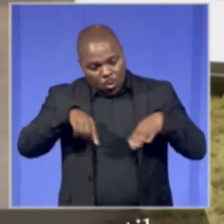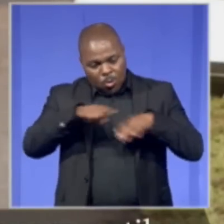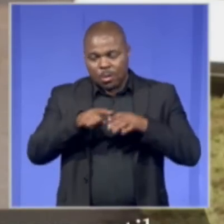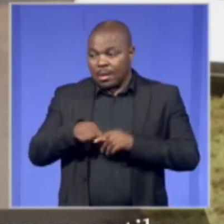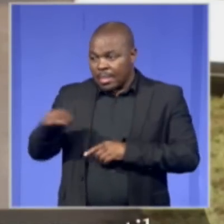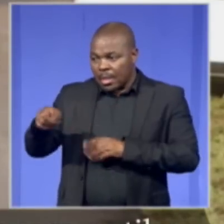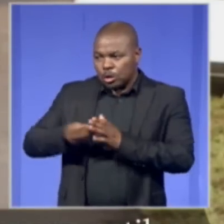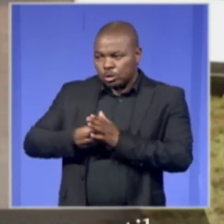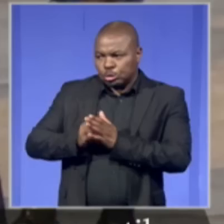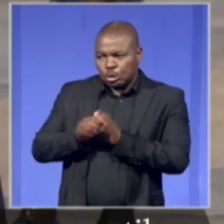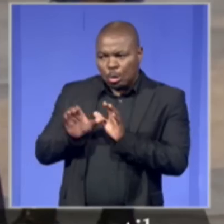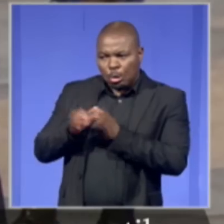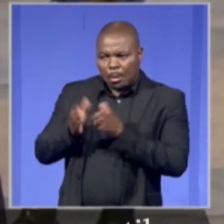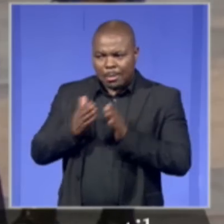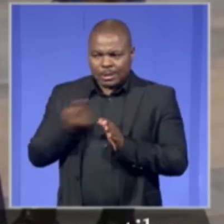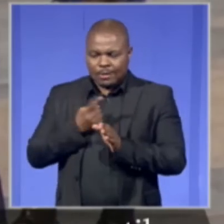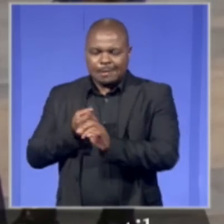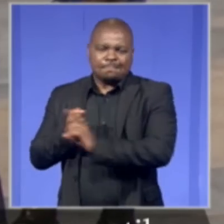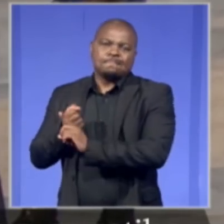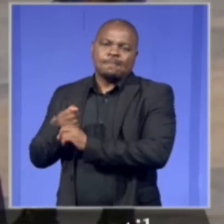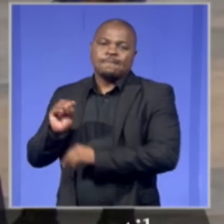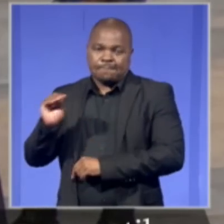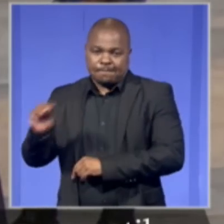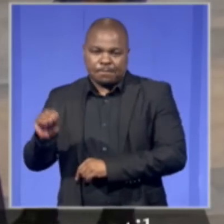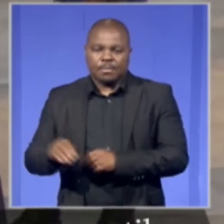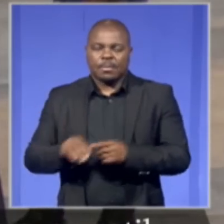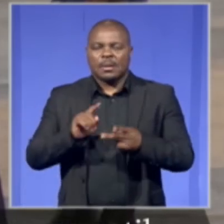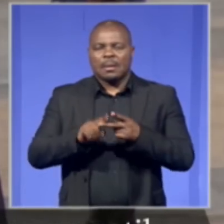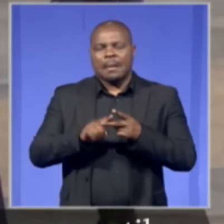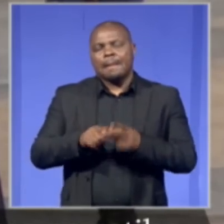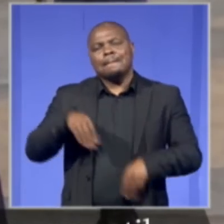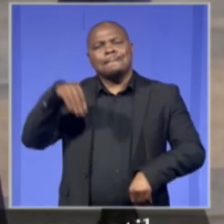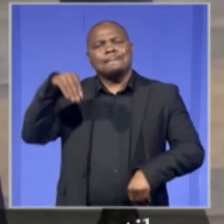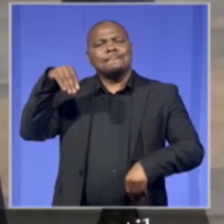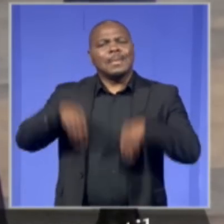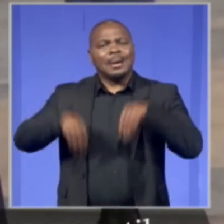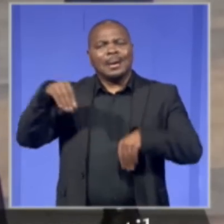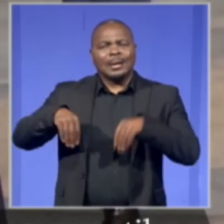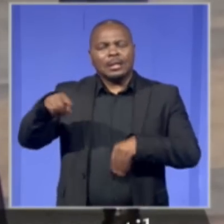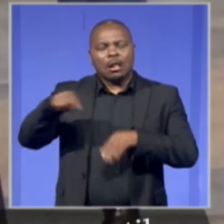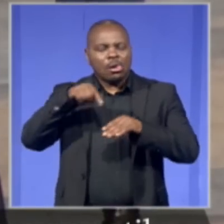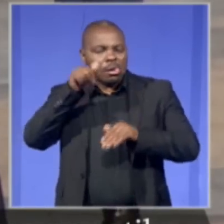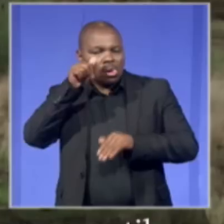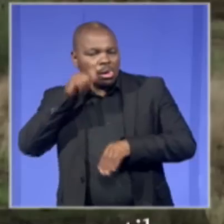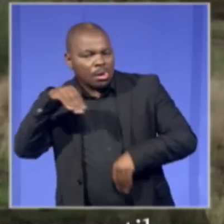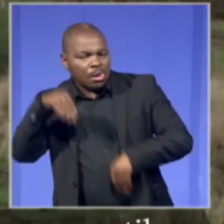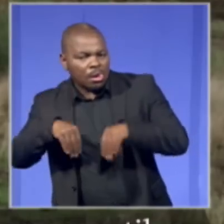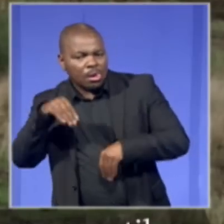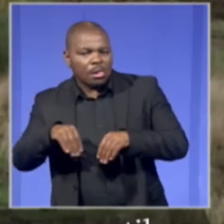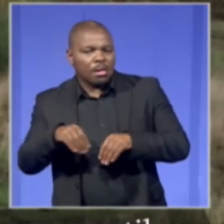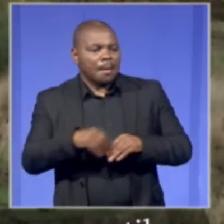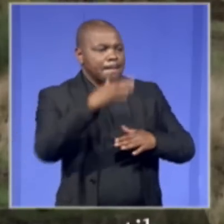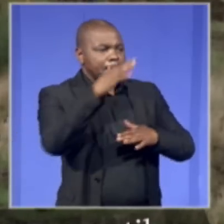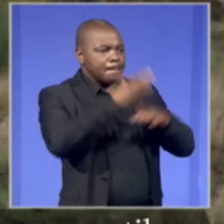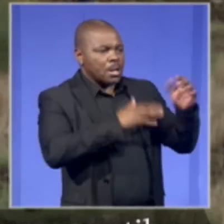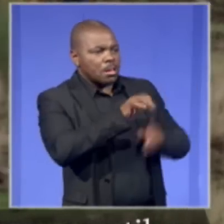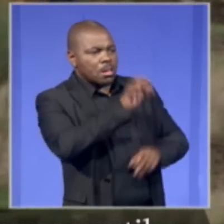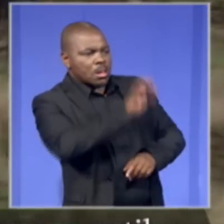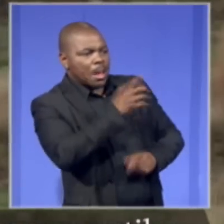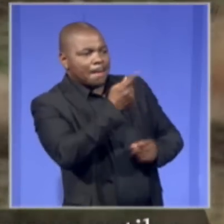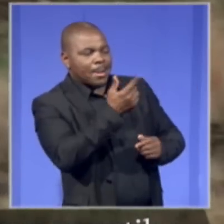organized crime. They're also dealing with illegal mining, extortion at construction sites, and